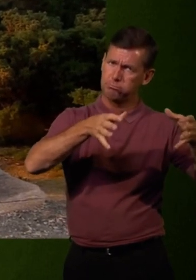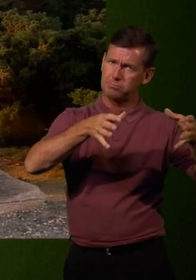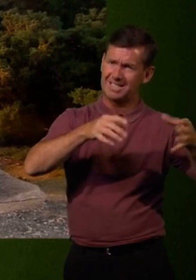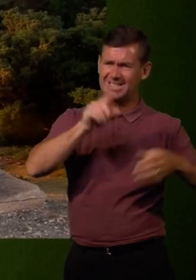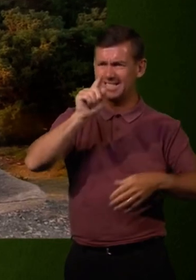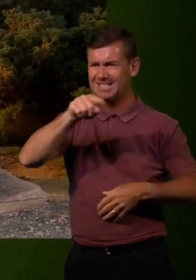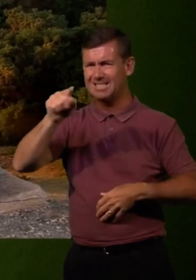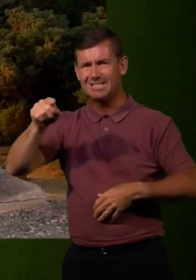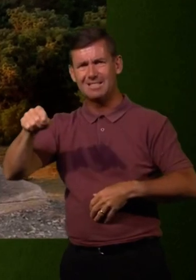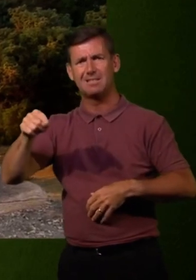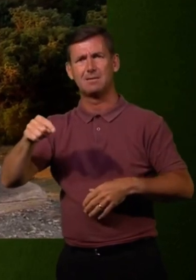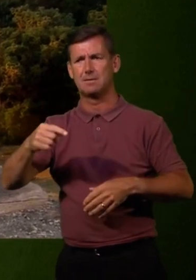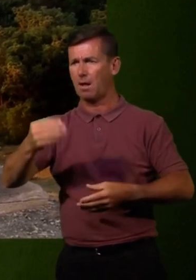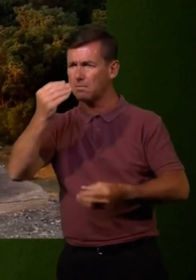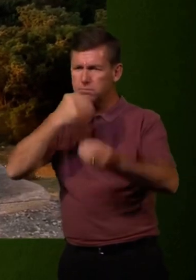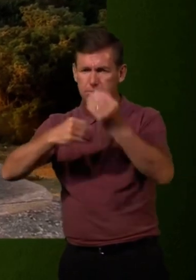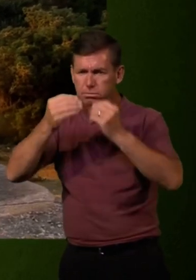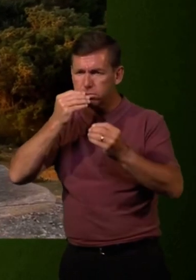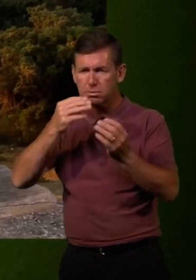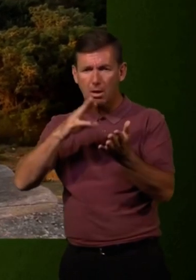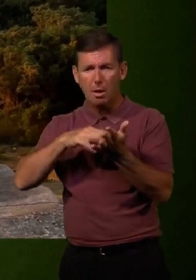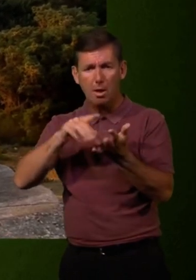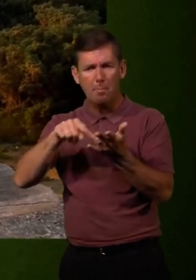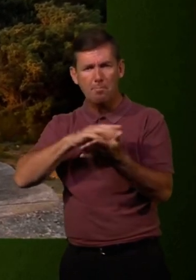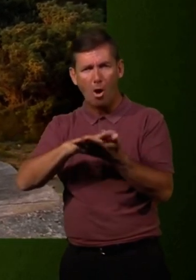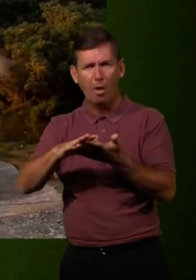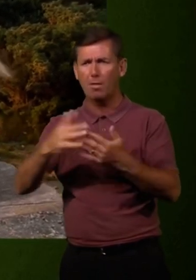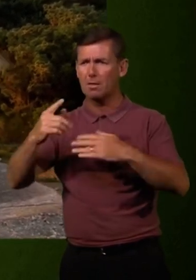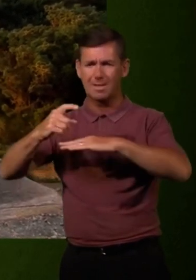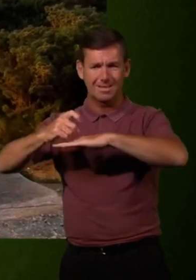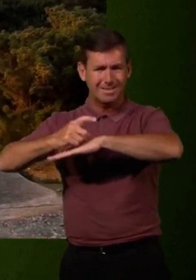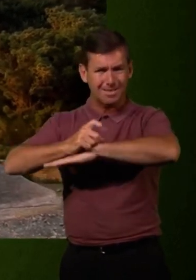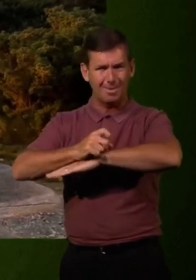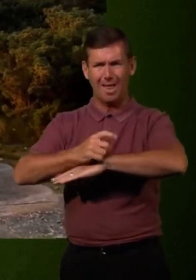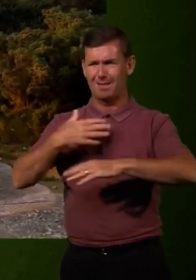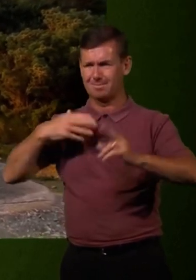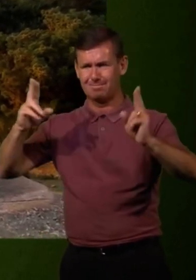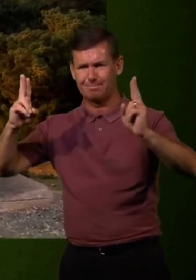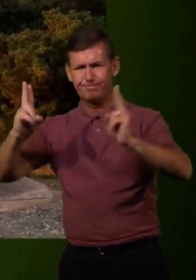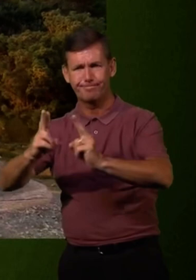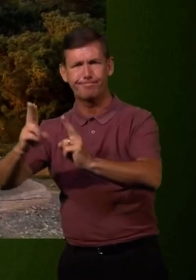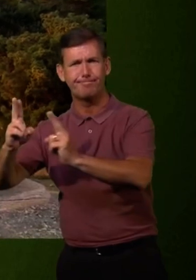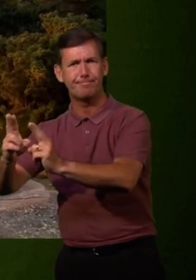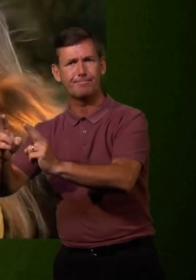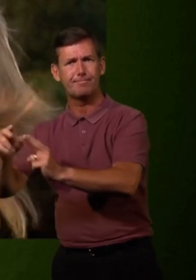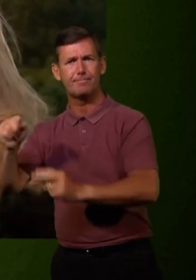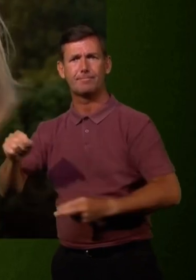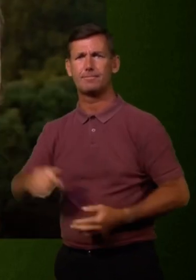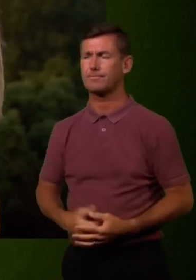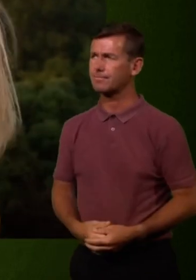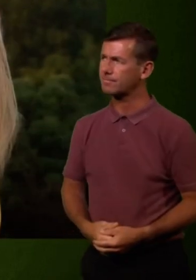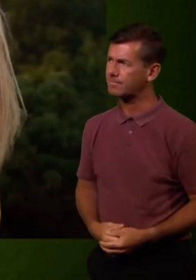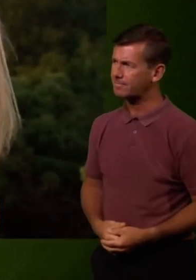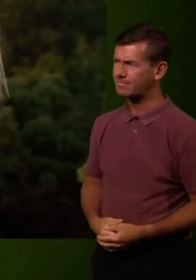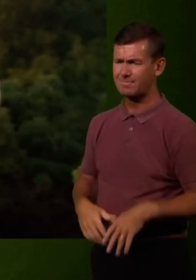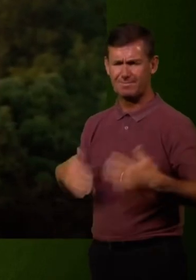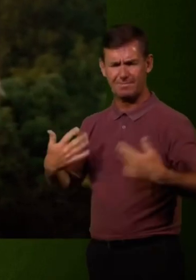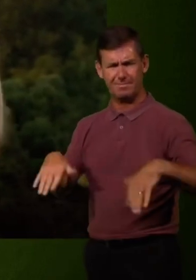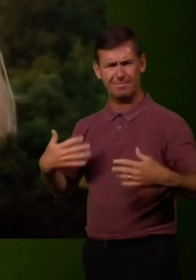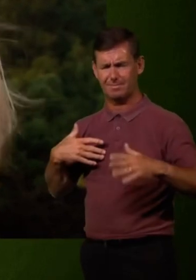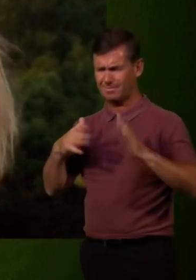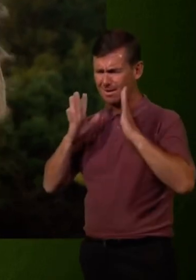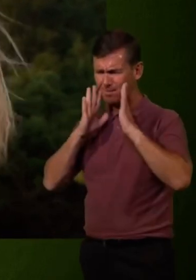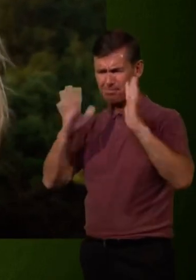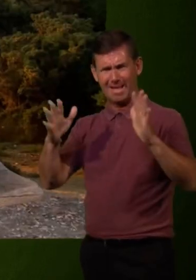are feeding on large moths or their caterpillars, things like cuckoos, are in decline. Isn't that amazing what you can find out